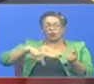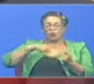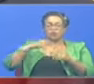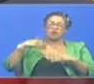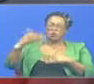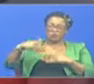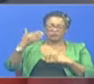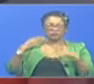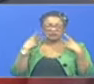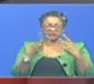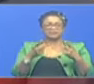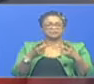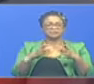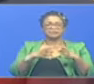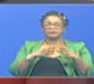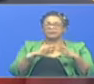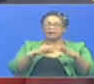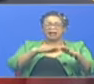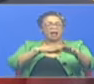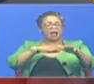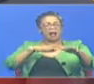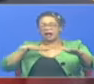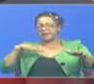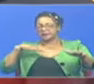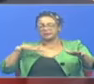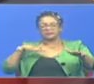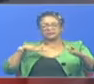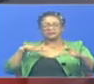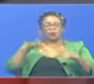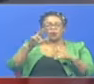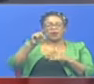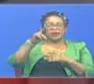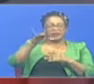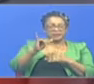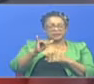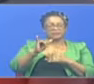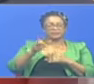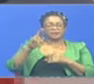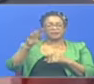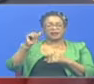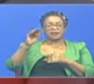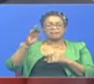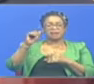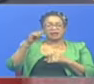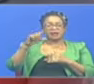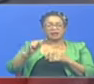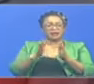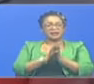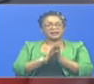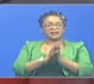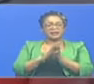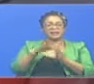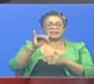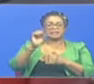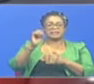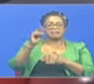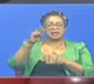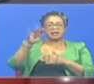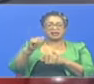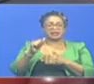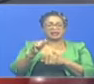huge snarl-ups of truckers at the Holili and Namanga, as well as Isebania in Migori. What